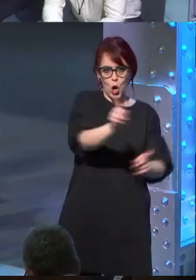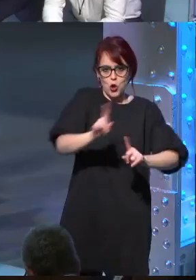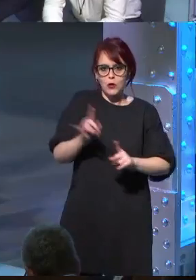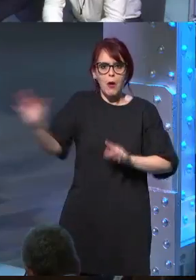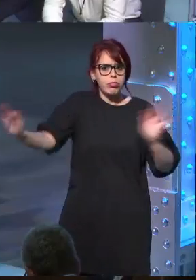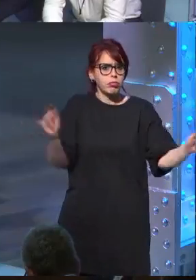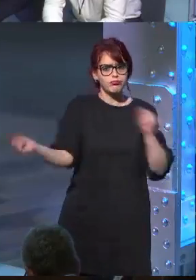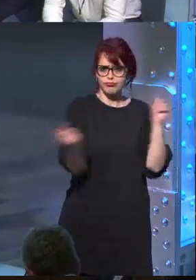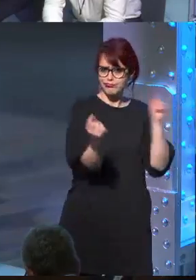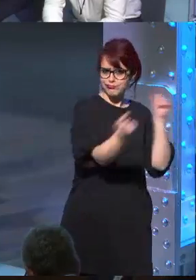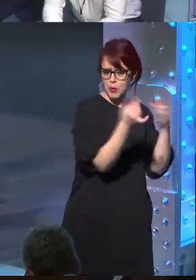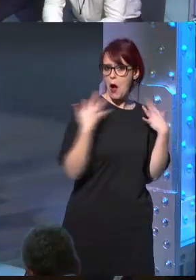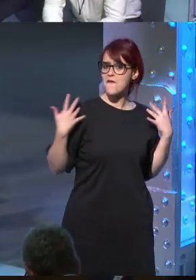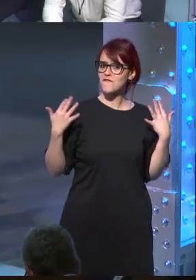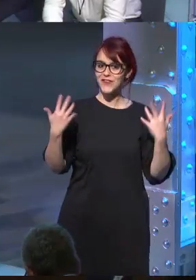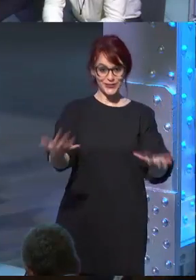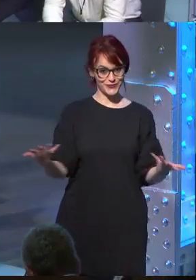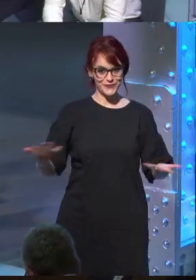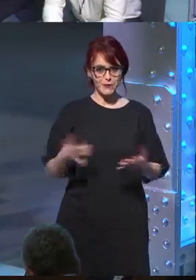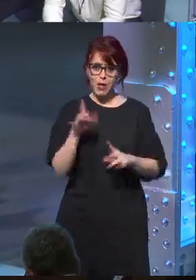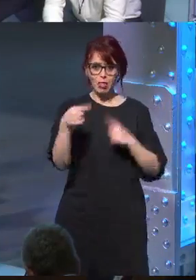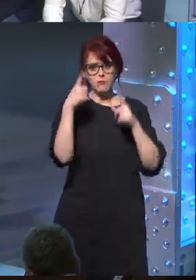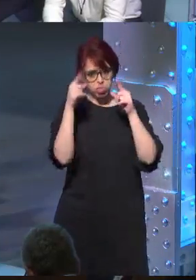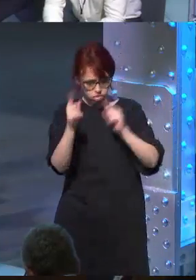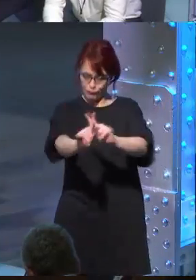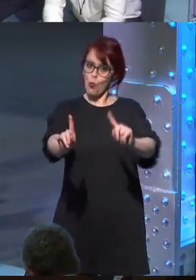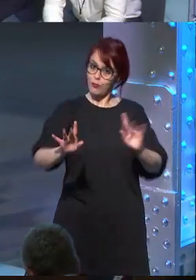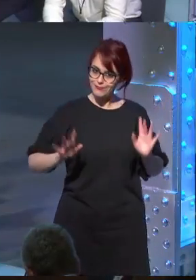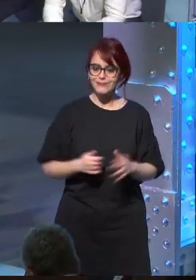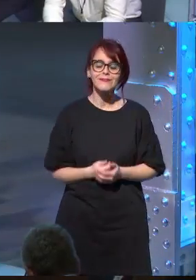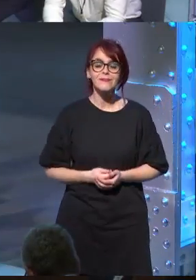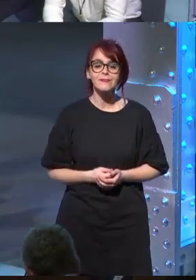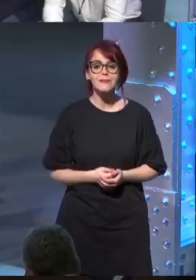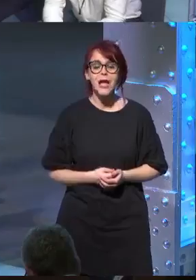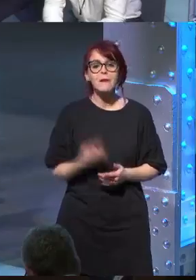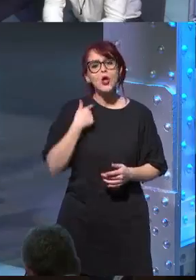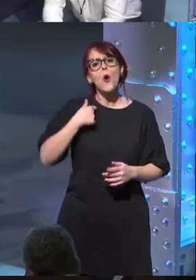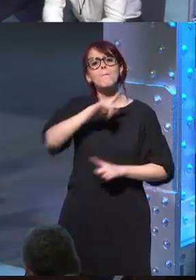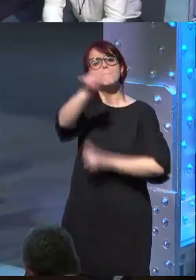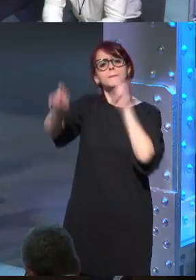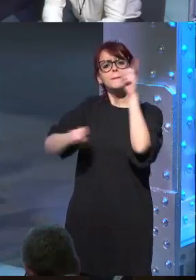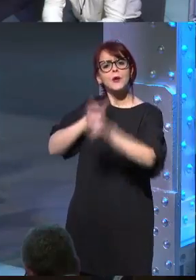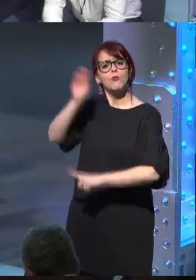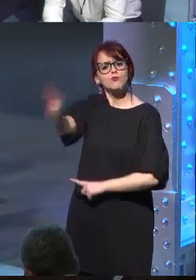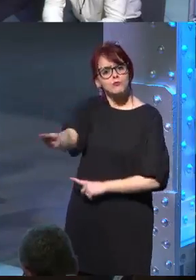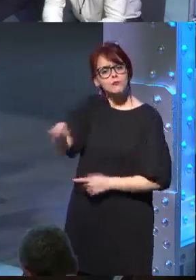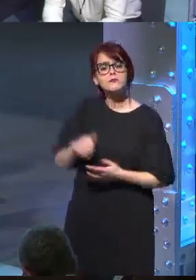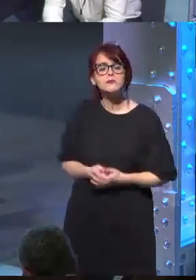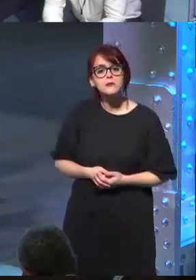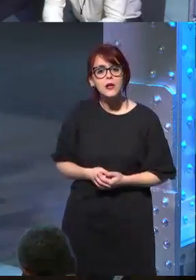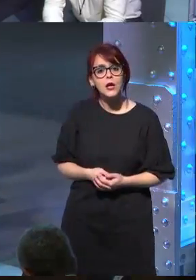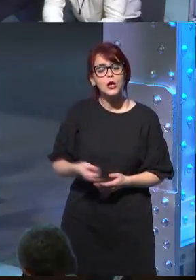We're not going to have a very structured way of dealing with this, so you can participate whenever you